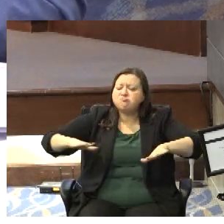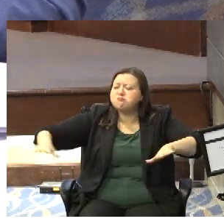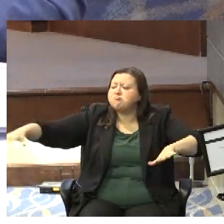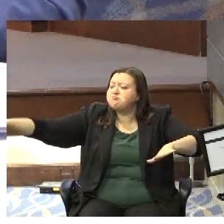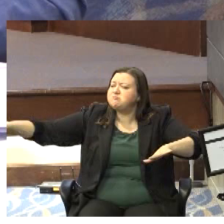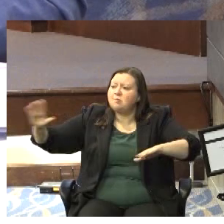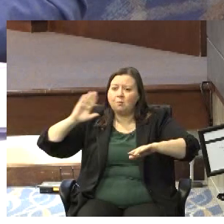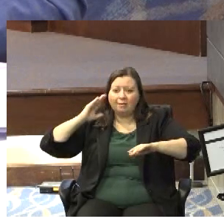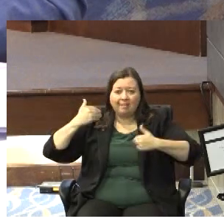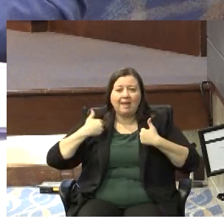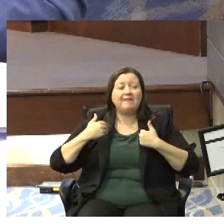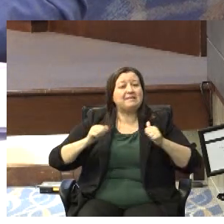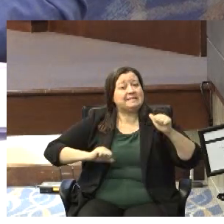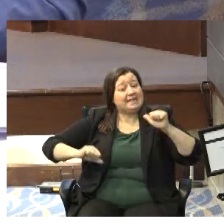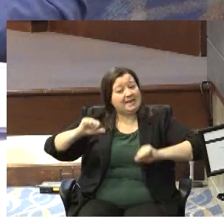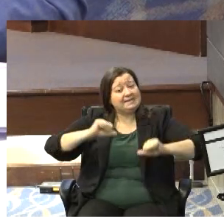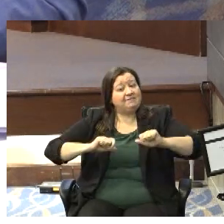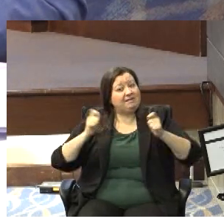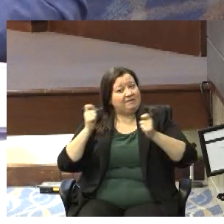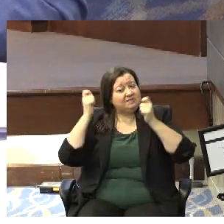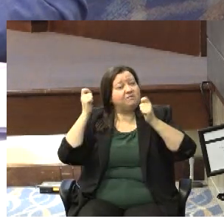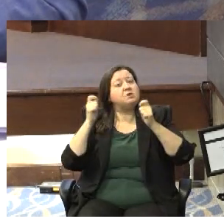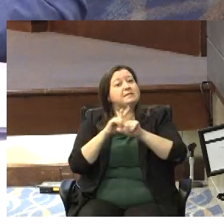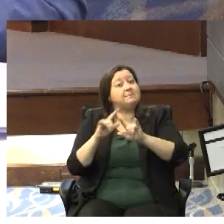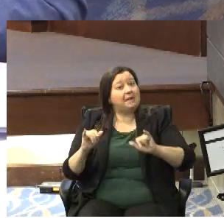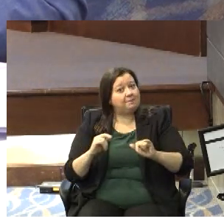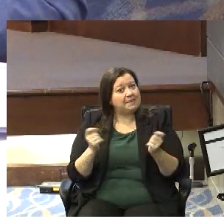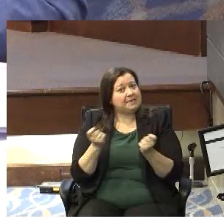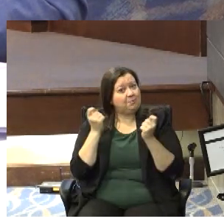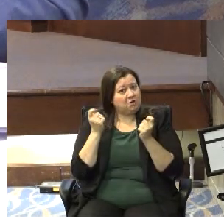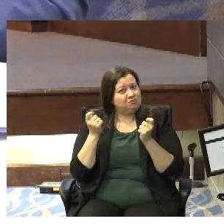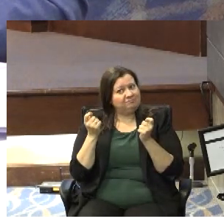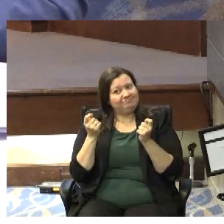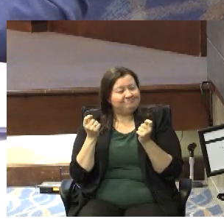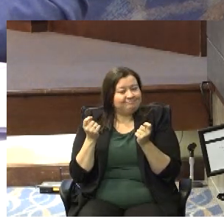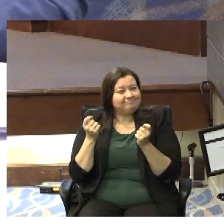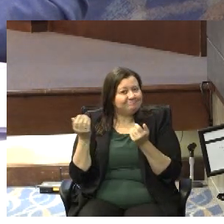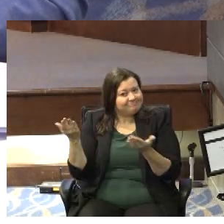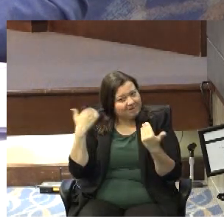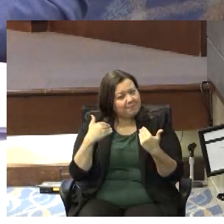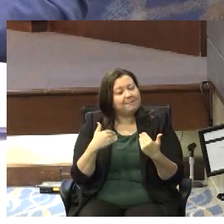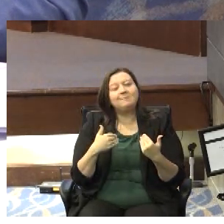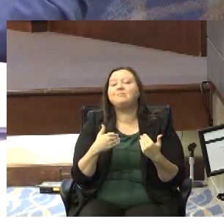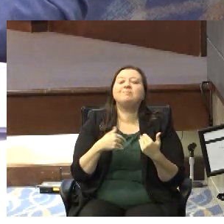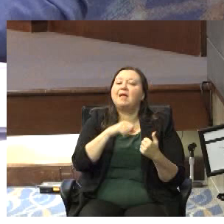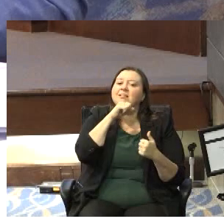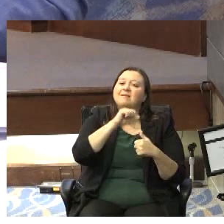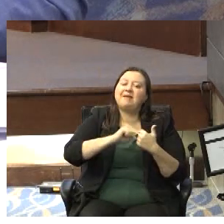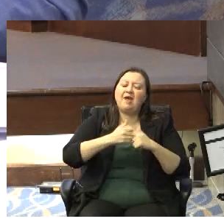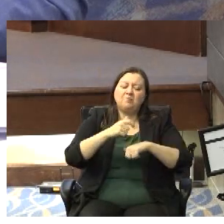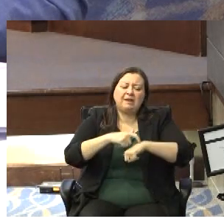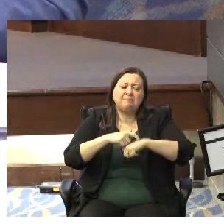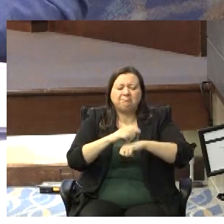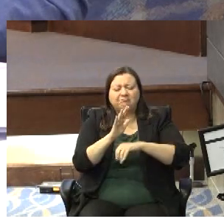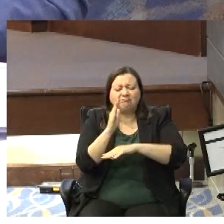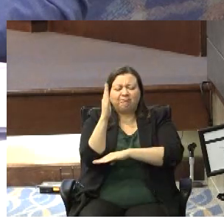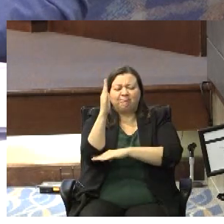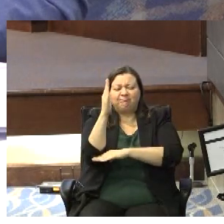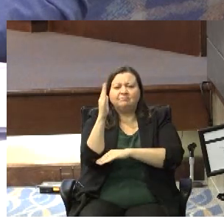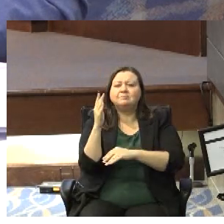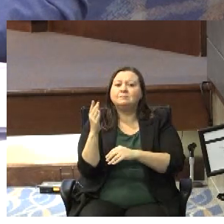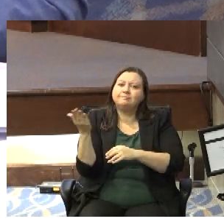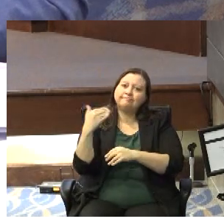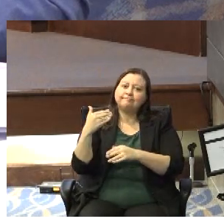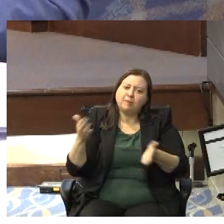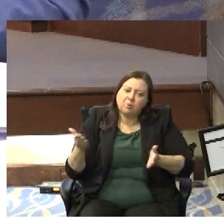it's a scientific festival, but also a celebration to come. So I love the way it falls at that lunchtime hour. We encourage people to